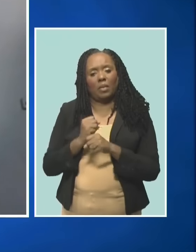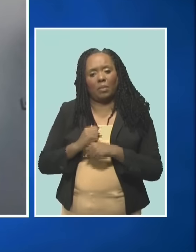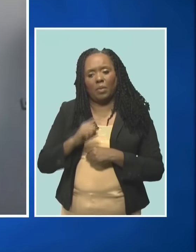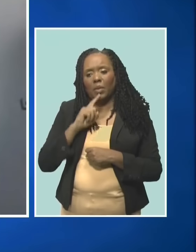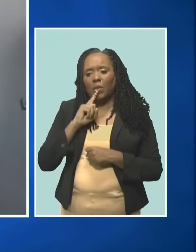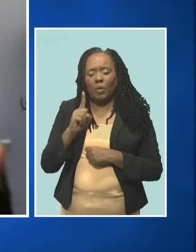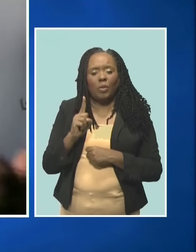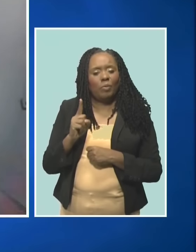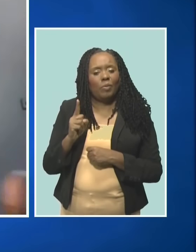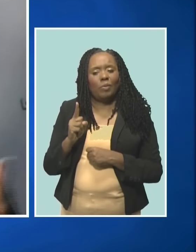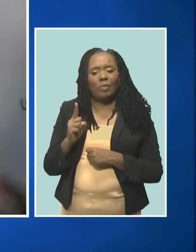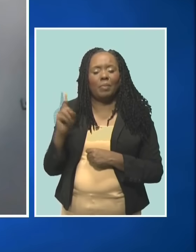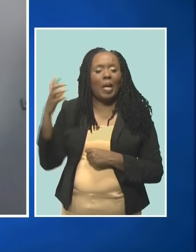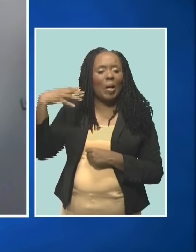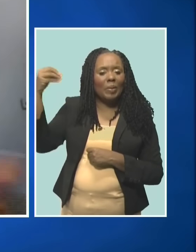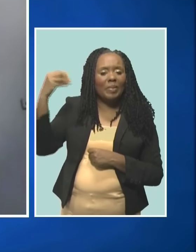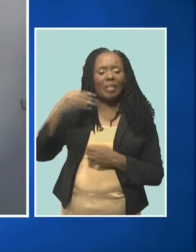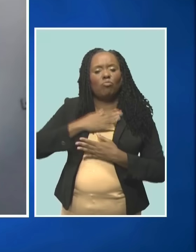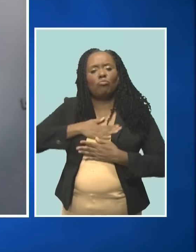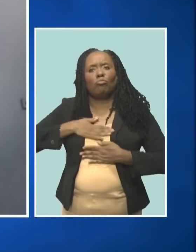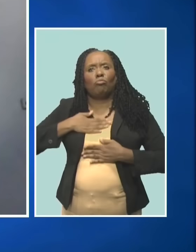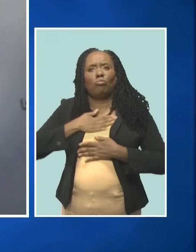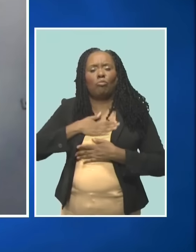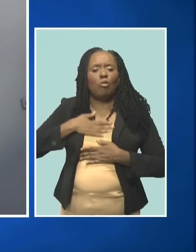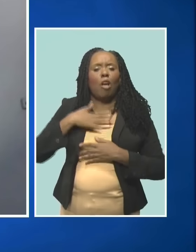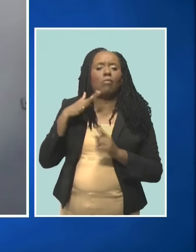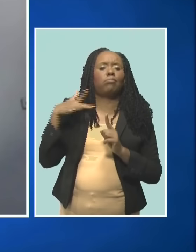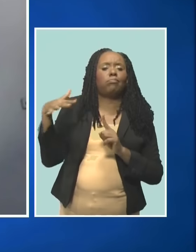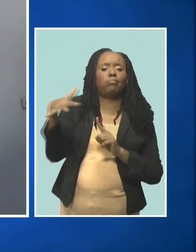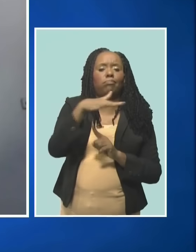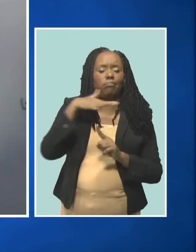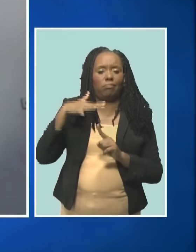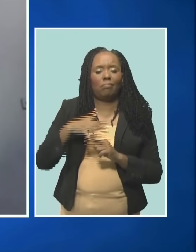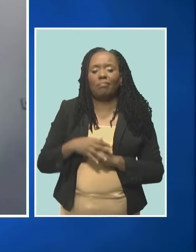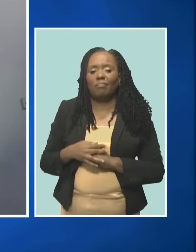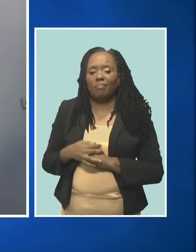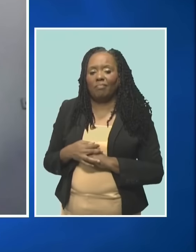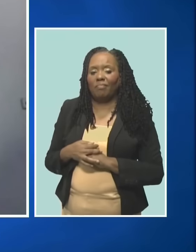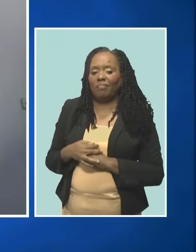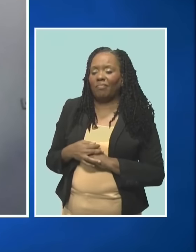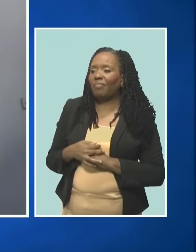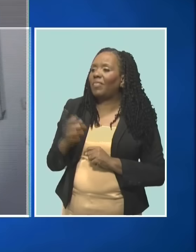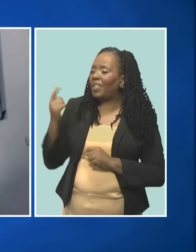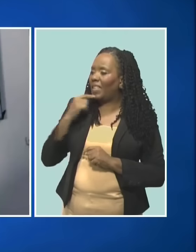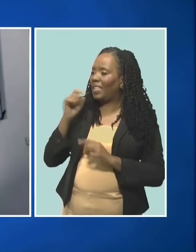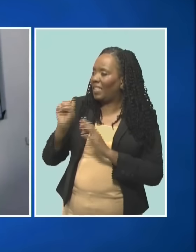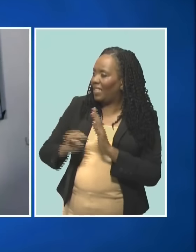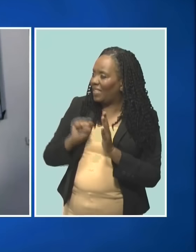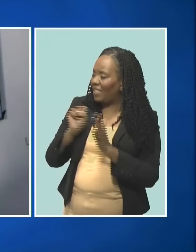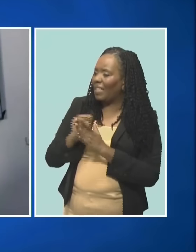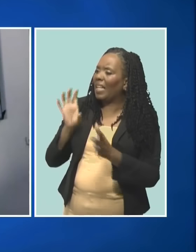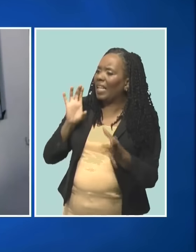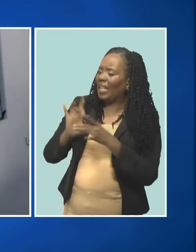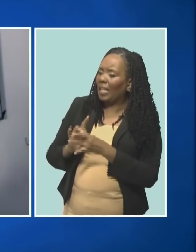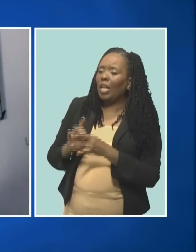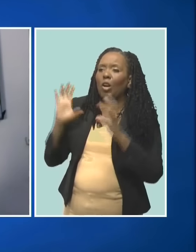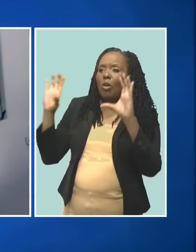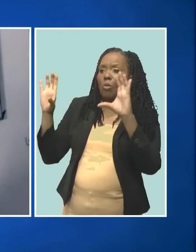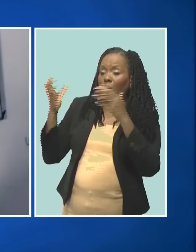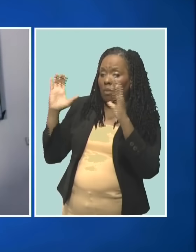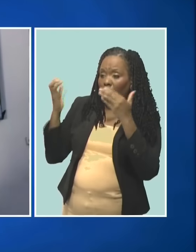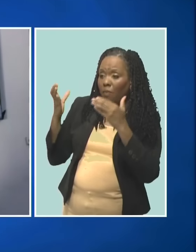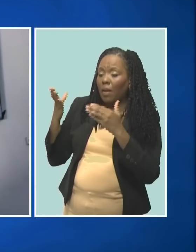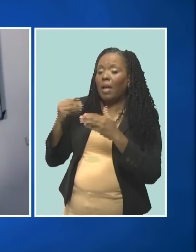being outside and just also enjoying that atmosphere as well. You spoke of the word season, and also ties in the Cropover with the season